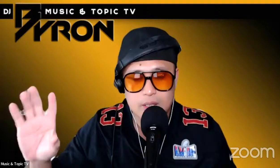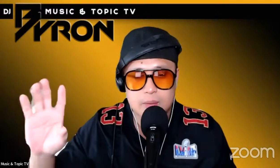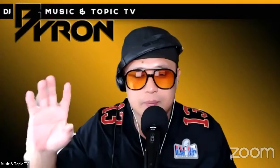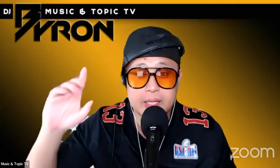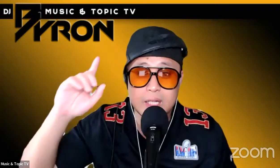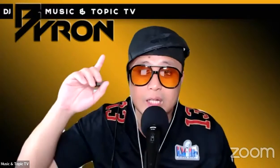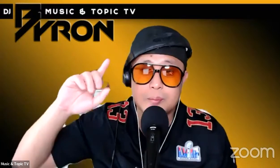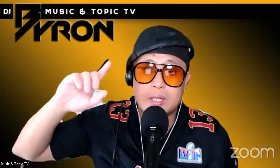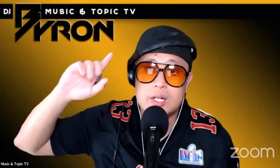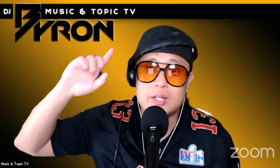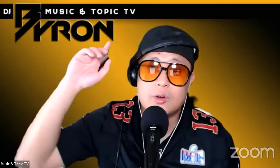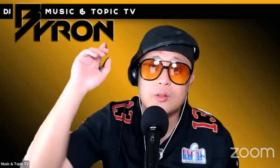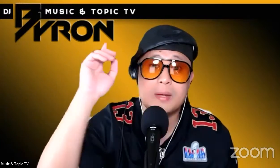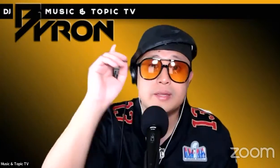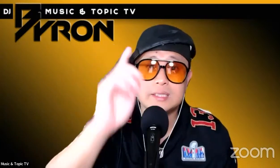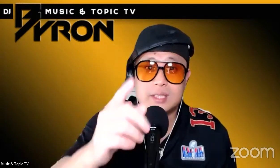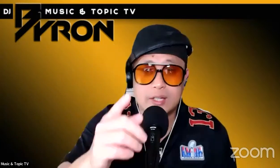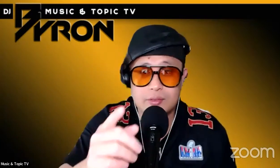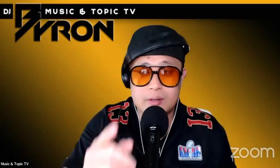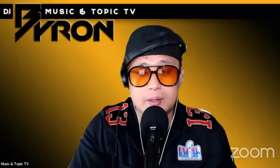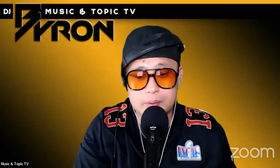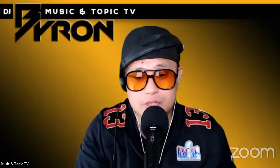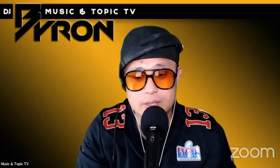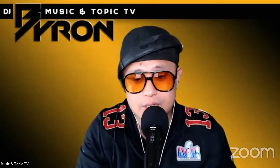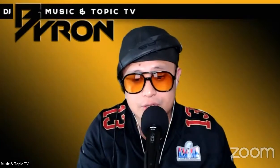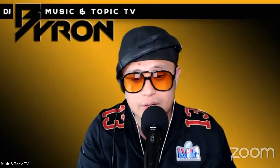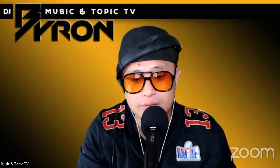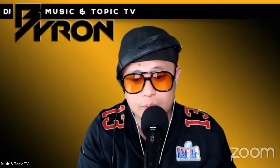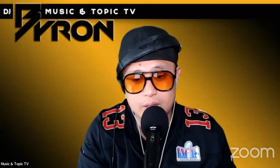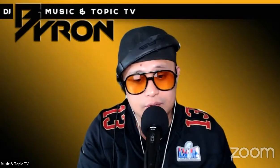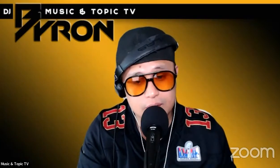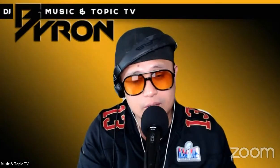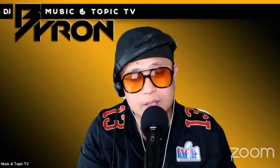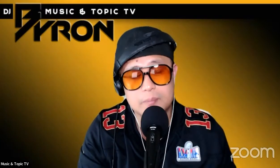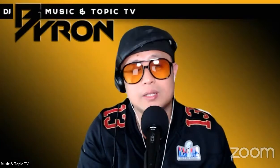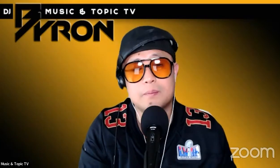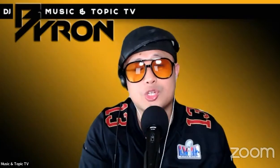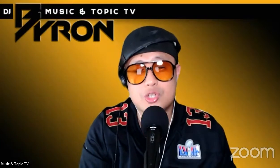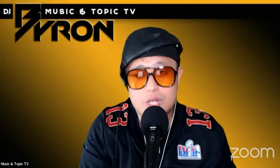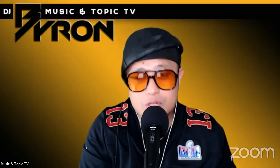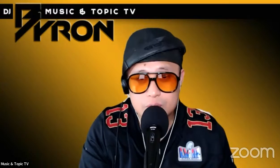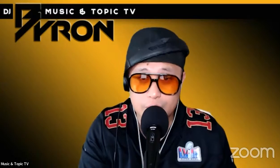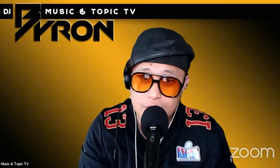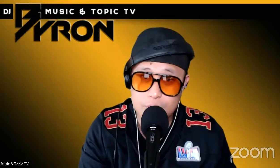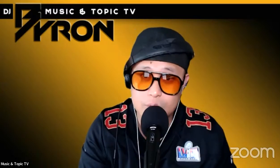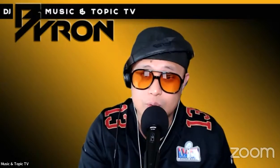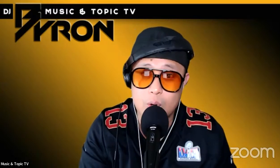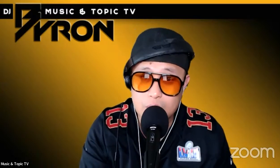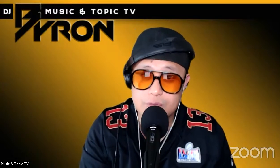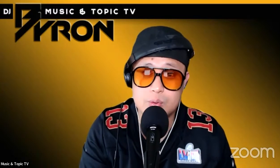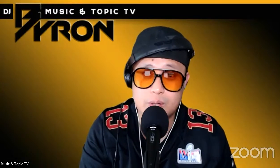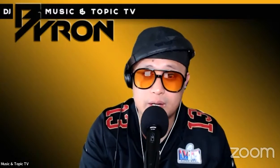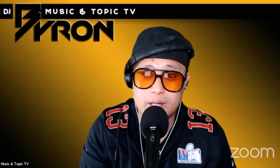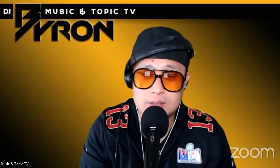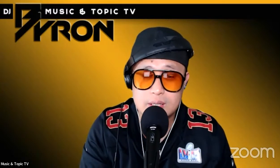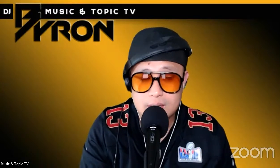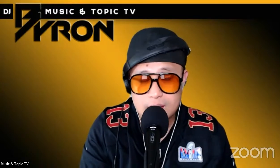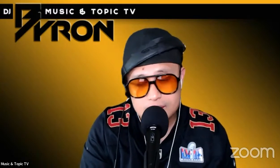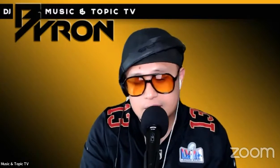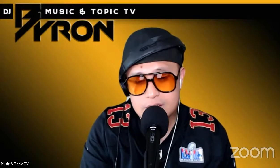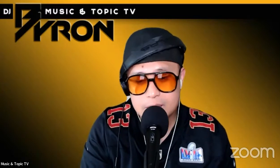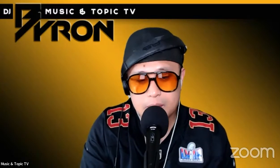also. Magkita-kita po tayo ulit on my next live stream. I appreciate each and everyone. I have nothing but appreciation. Grateful to all of you